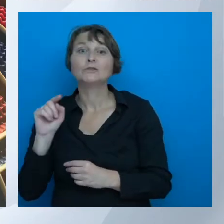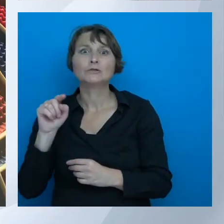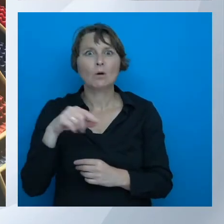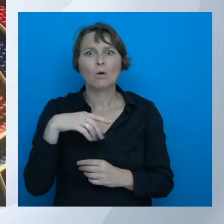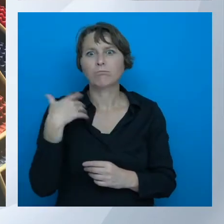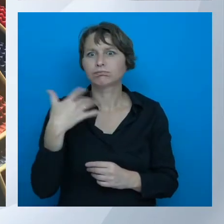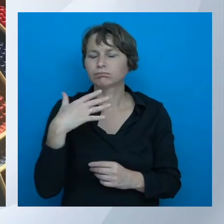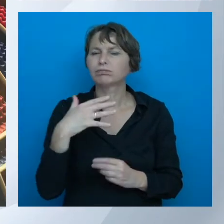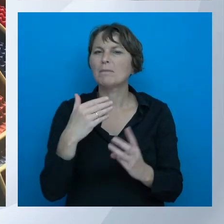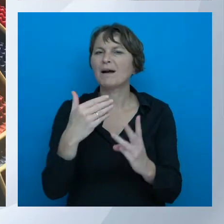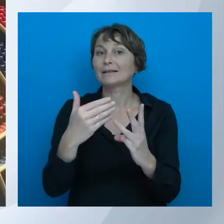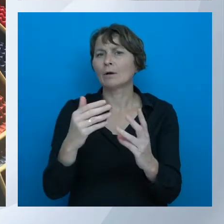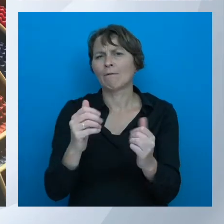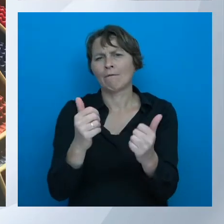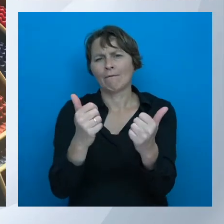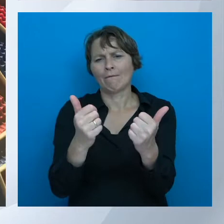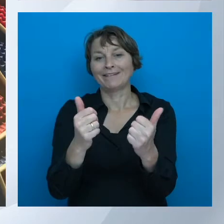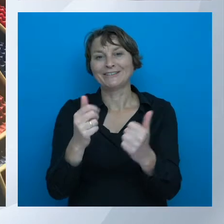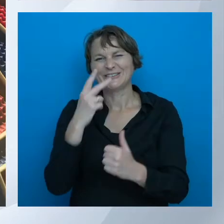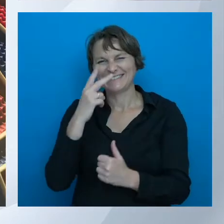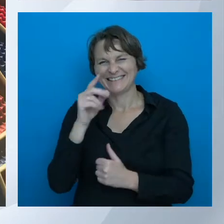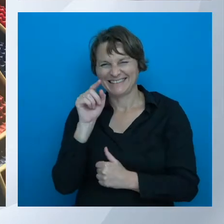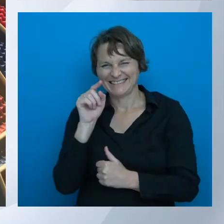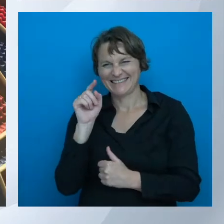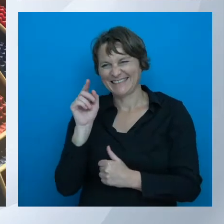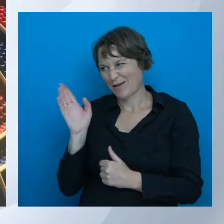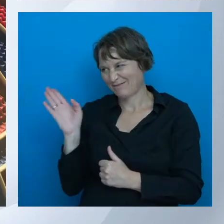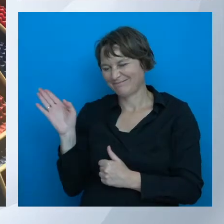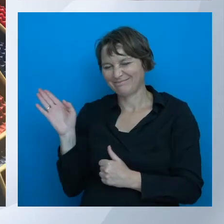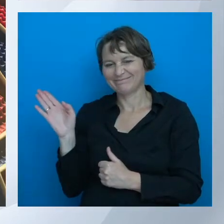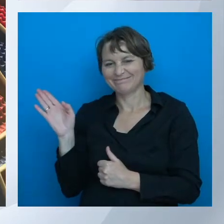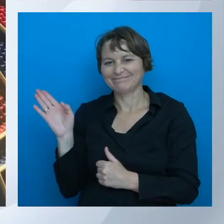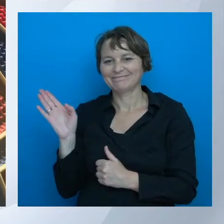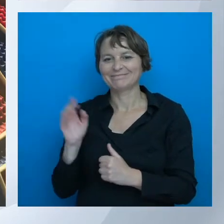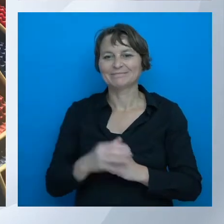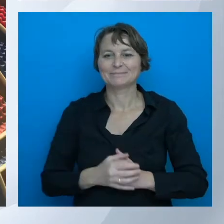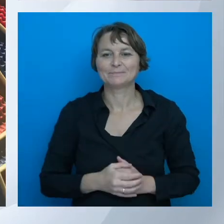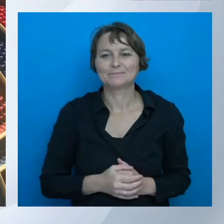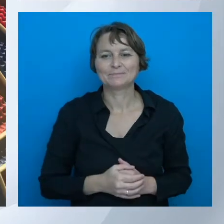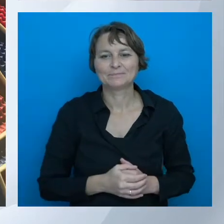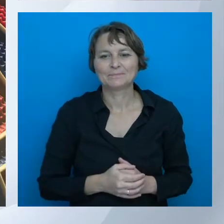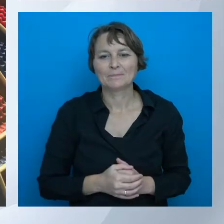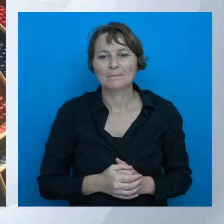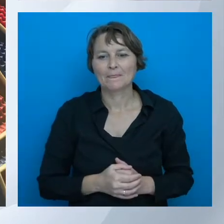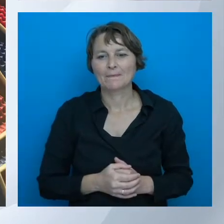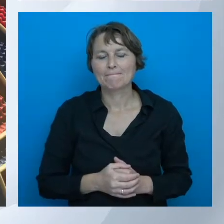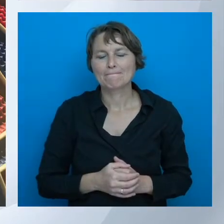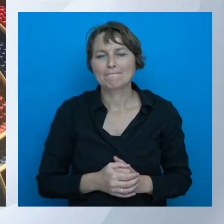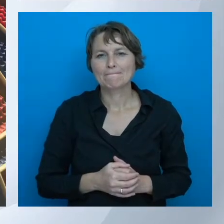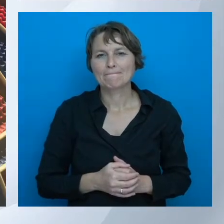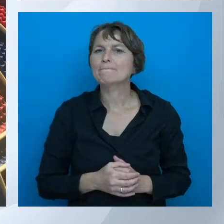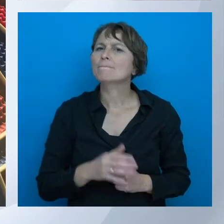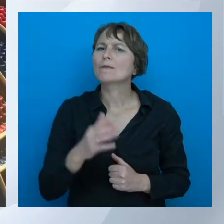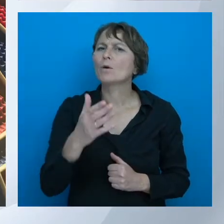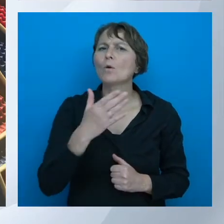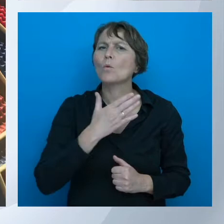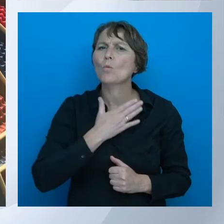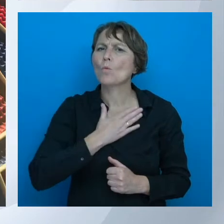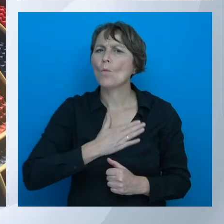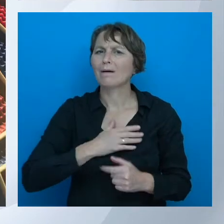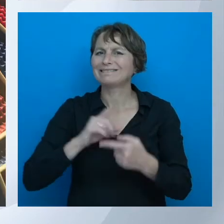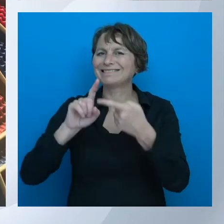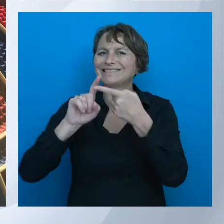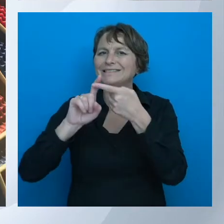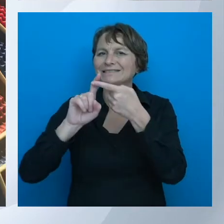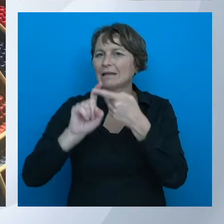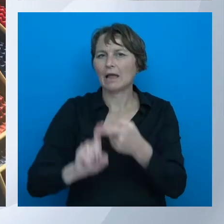if you're looking at a production ready scenario, you might want to, not use static apps per se in your production scenario.